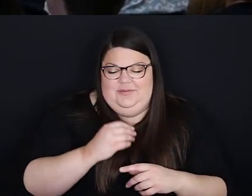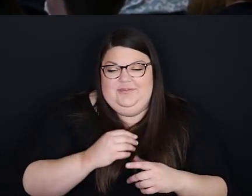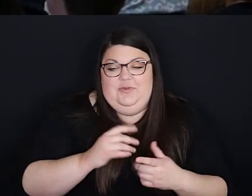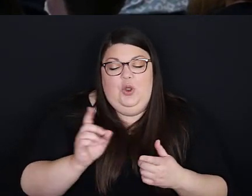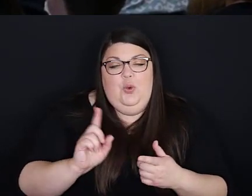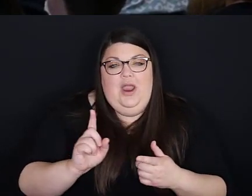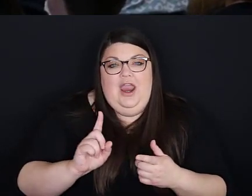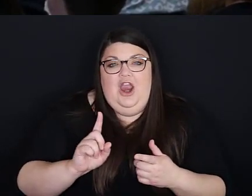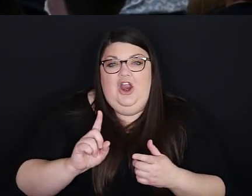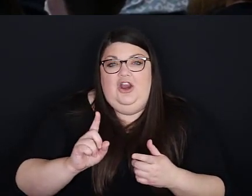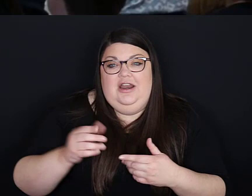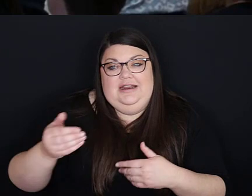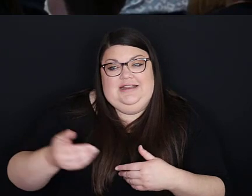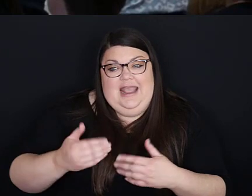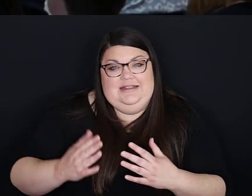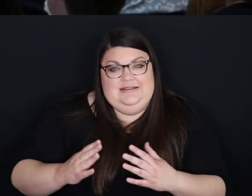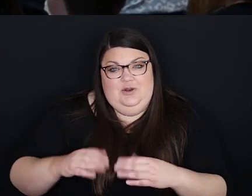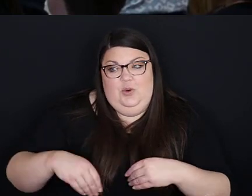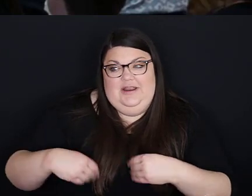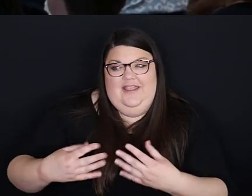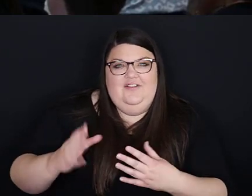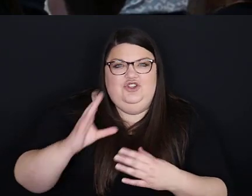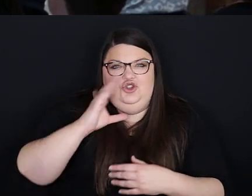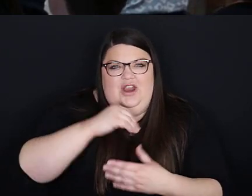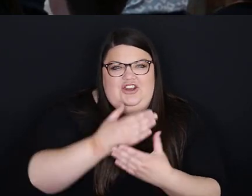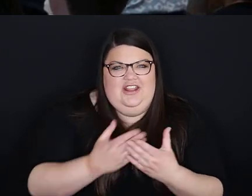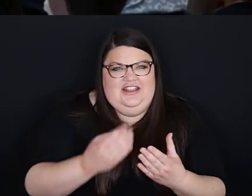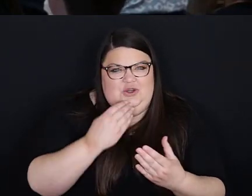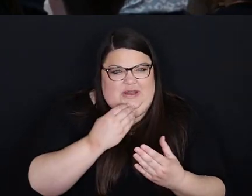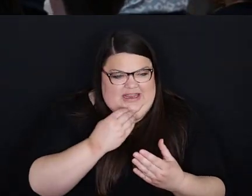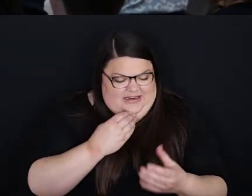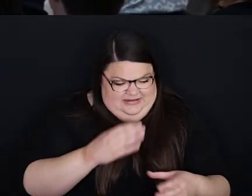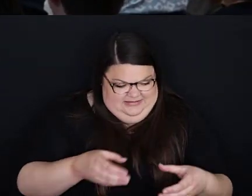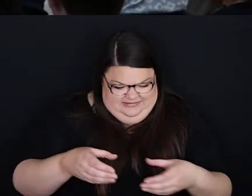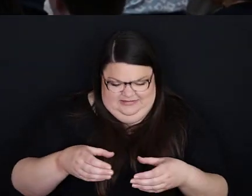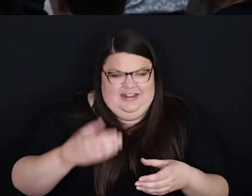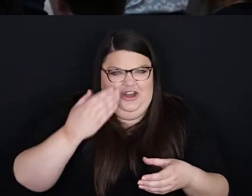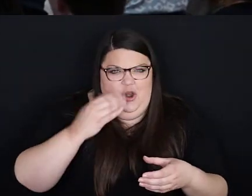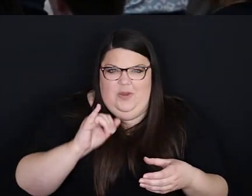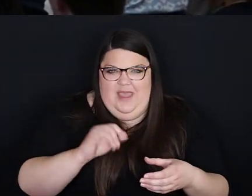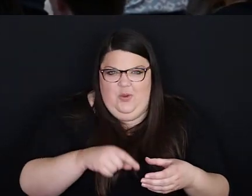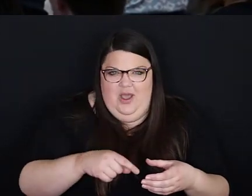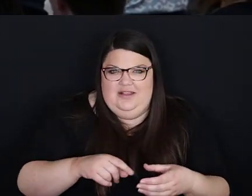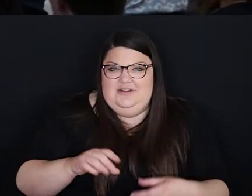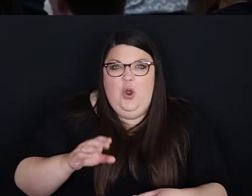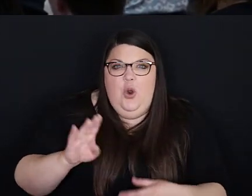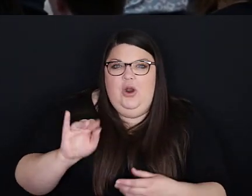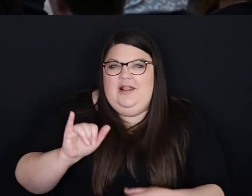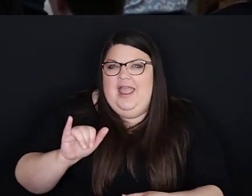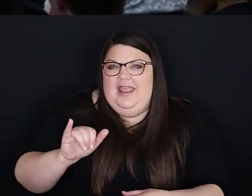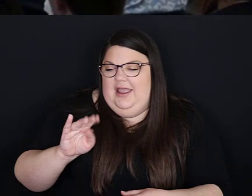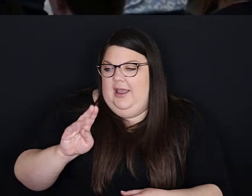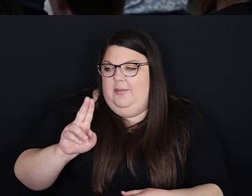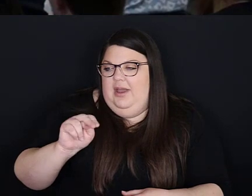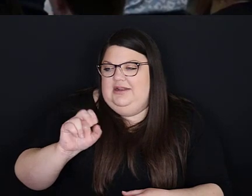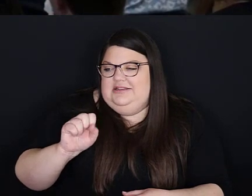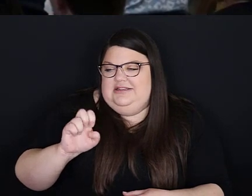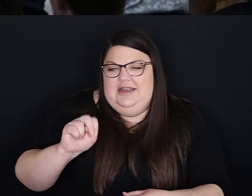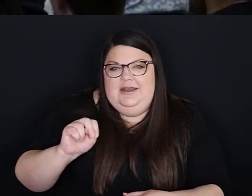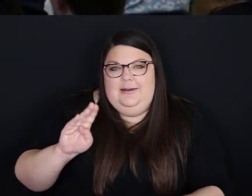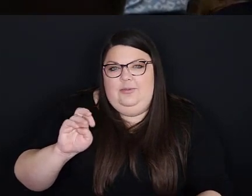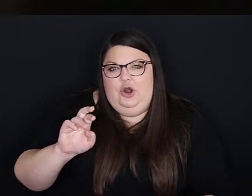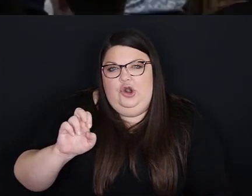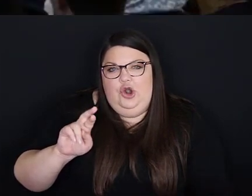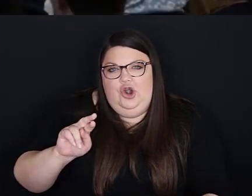guests were given strange things to eat. They didn't know what they were. They were given Bunsen burners to cook their own food over. They